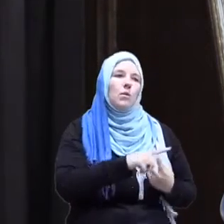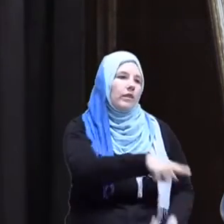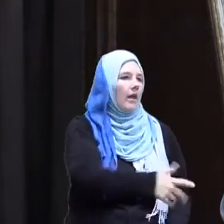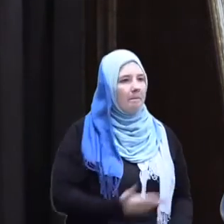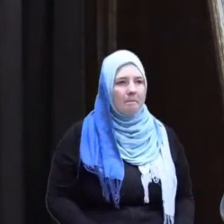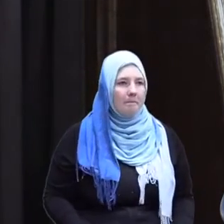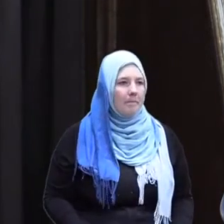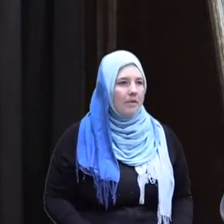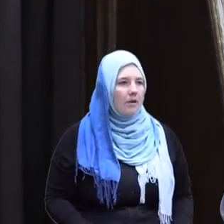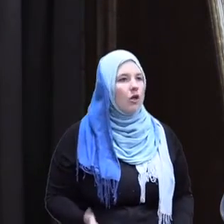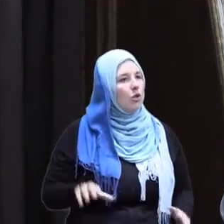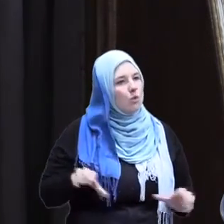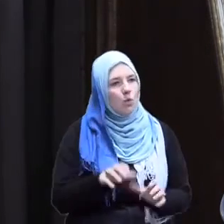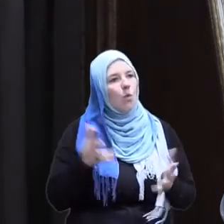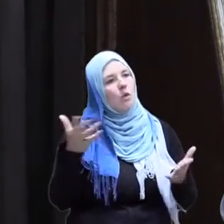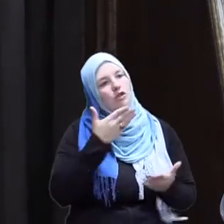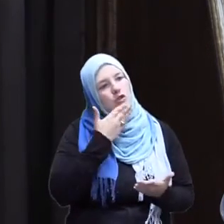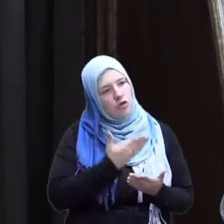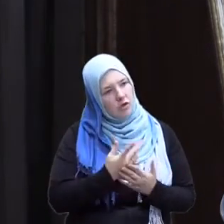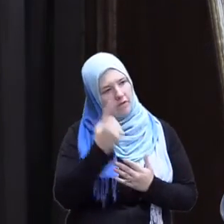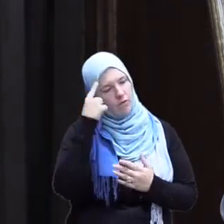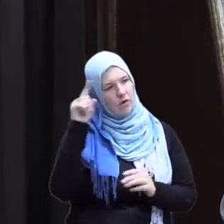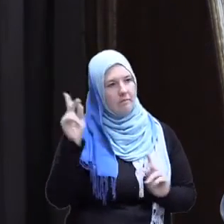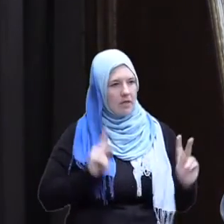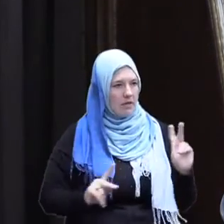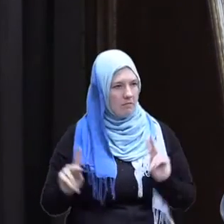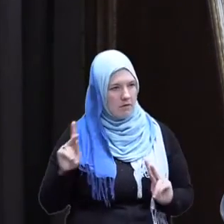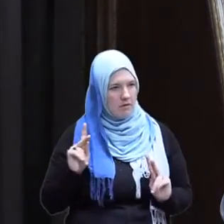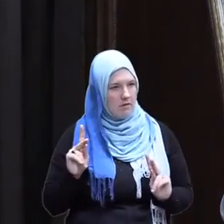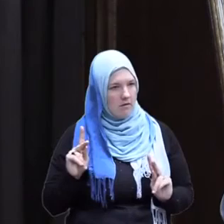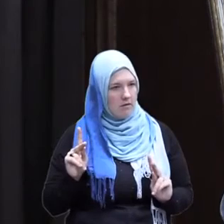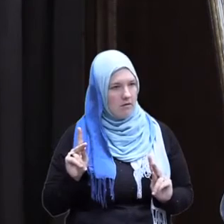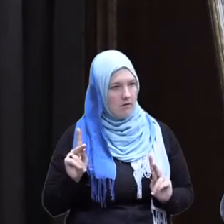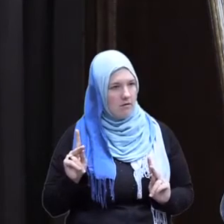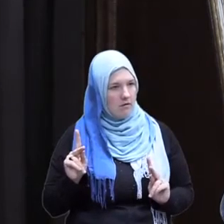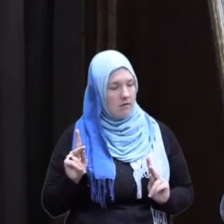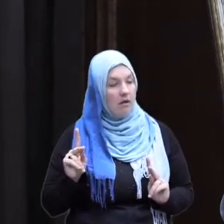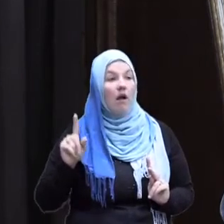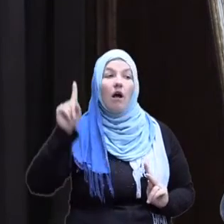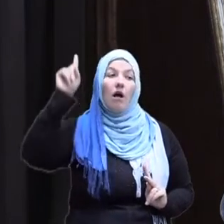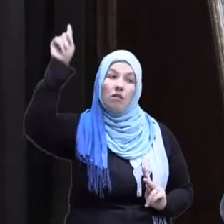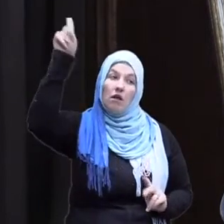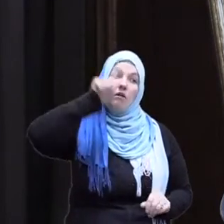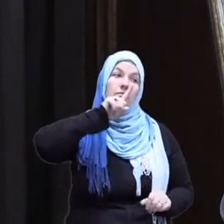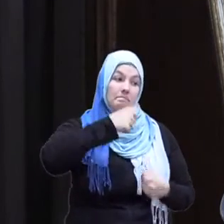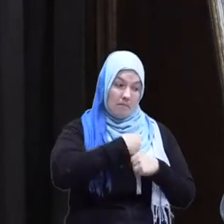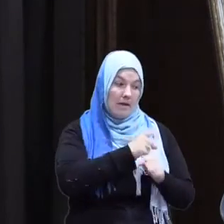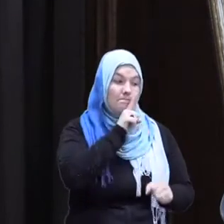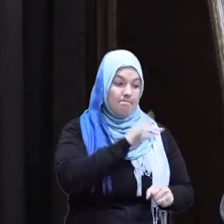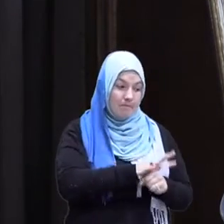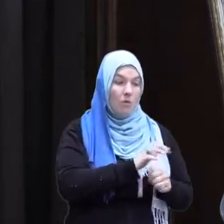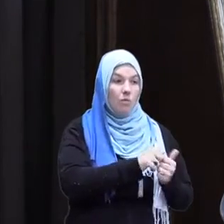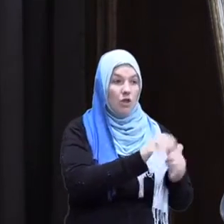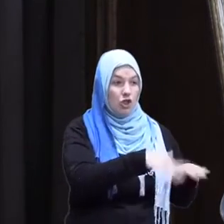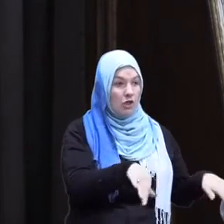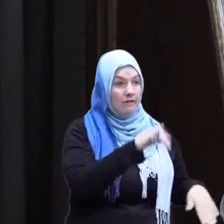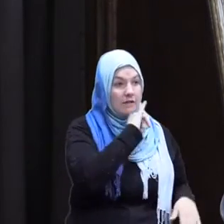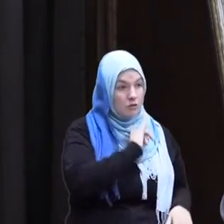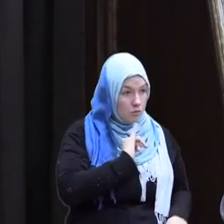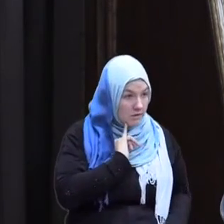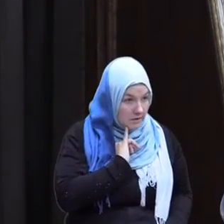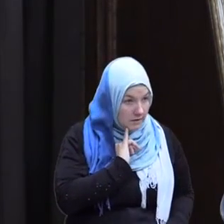best to people. This is His covenant with the children of Israel, and it is His covenant with